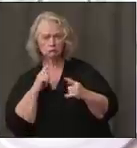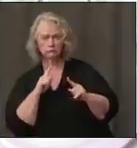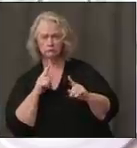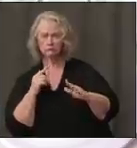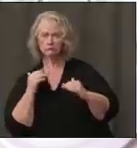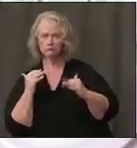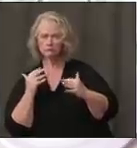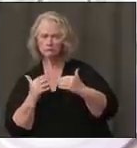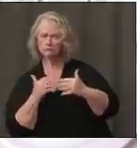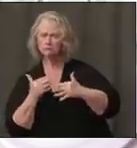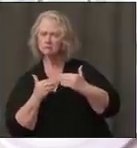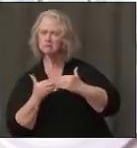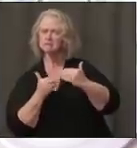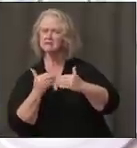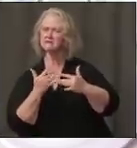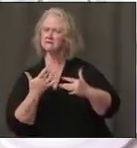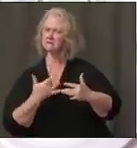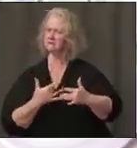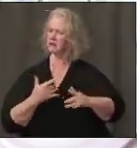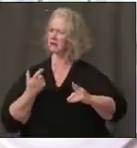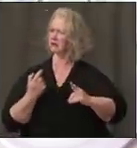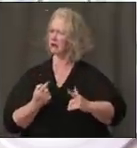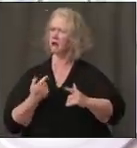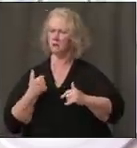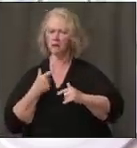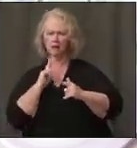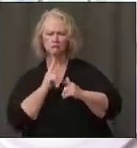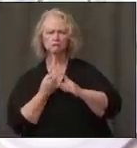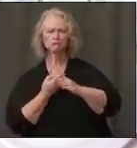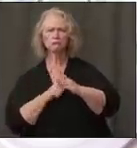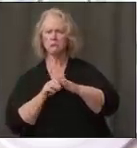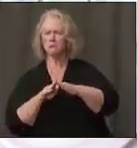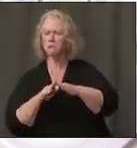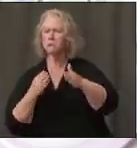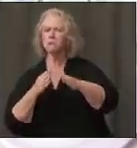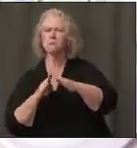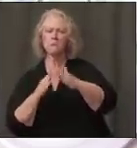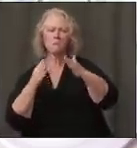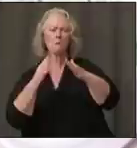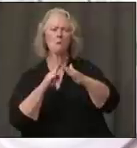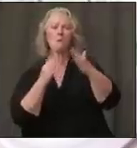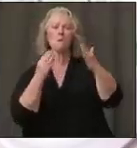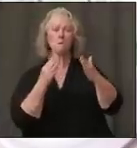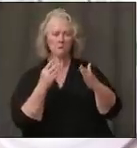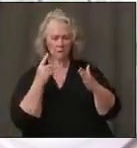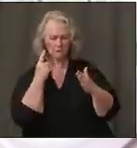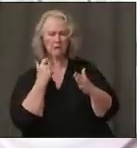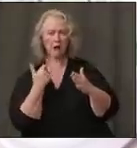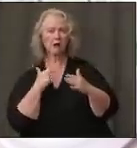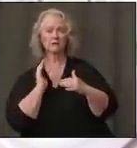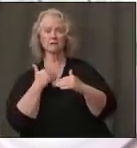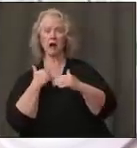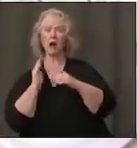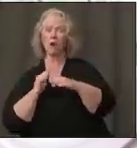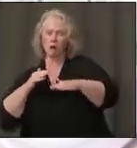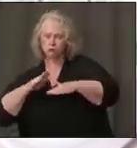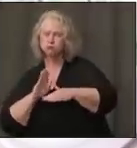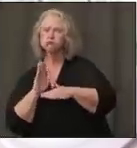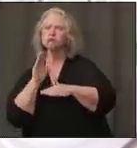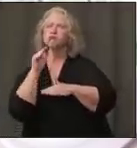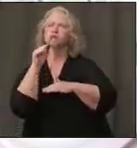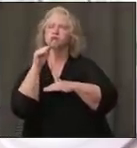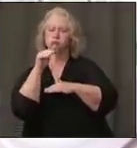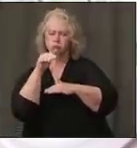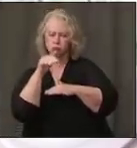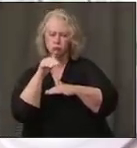we can start to contemplate a thoughtful staged reopening of economic activity, having been successful at flattening the curve and making sure that the